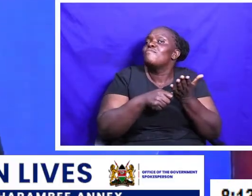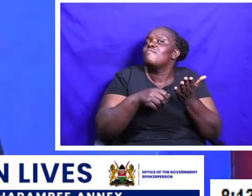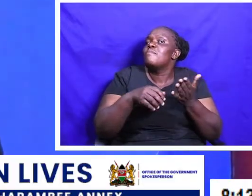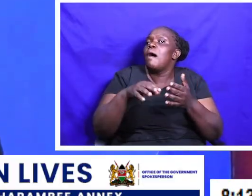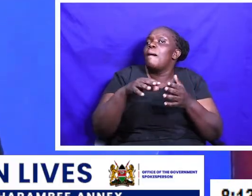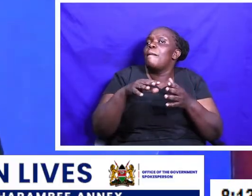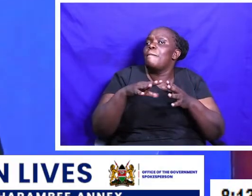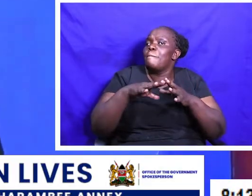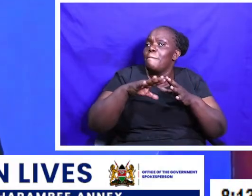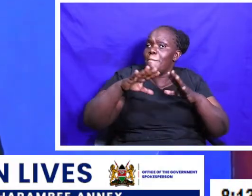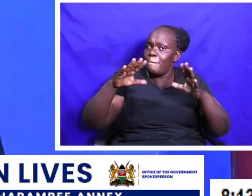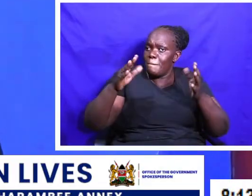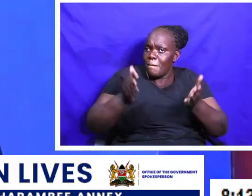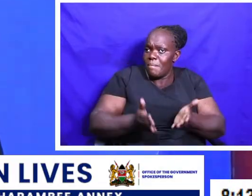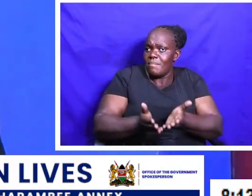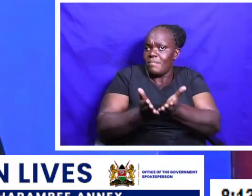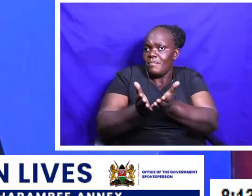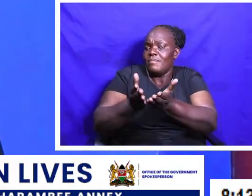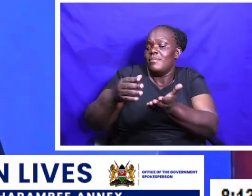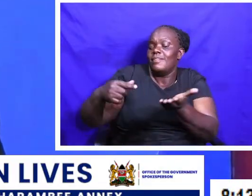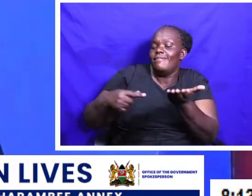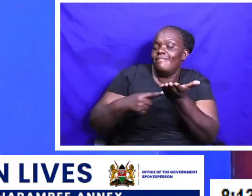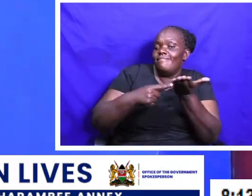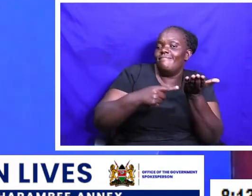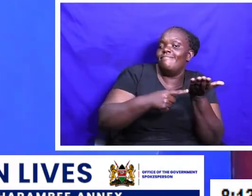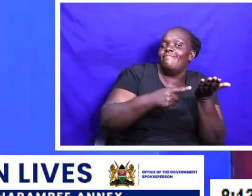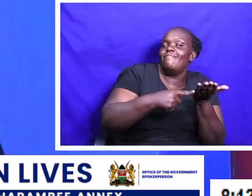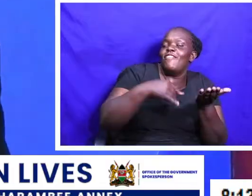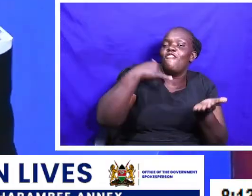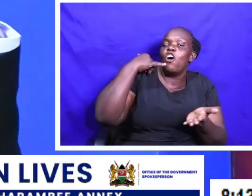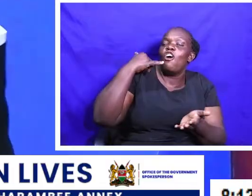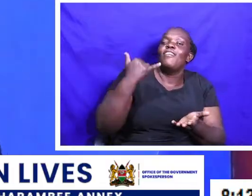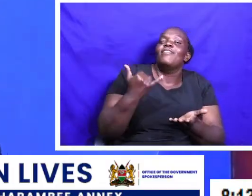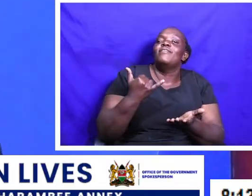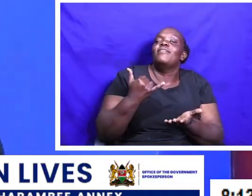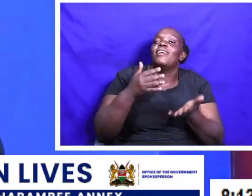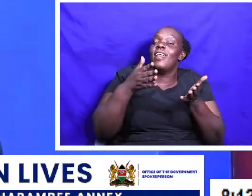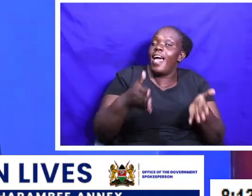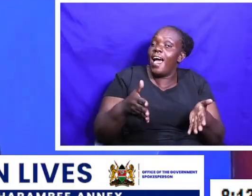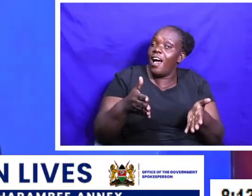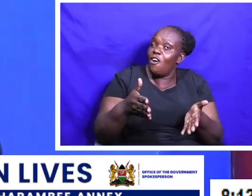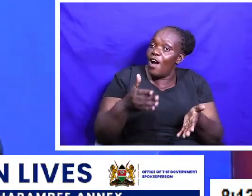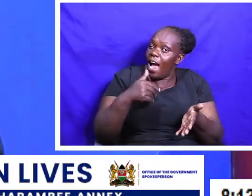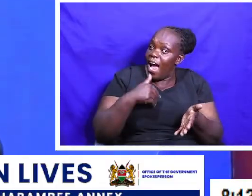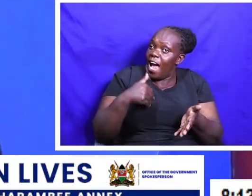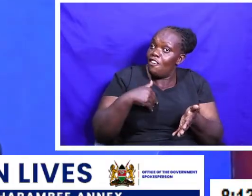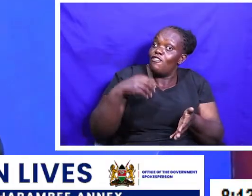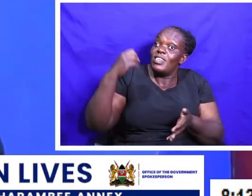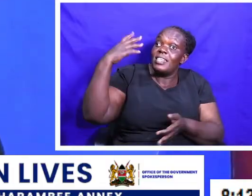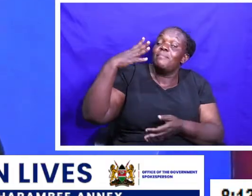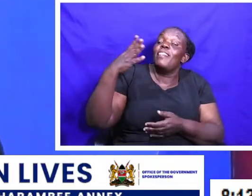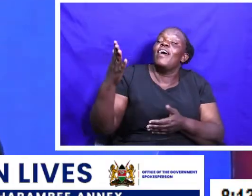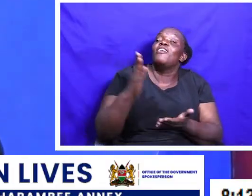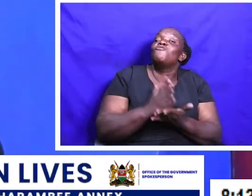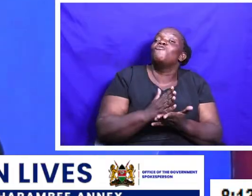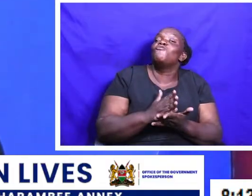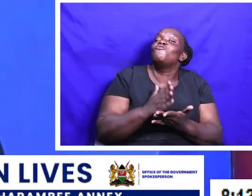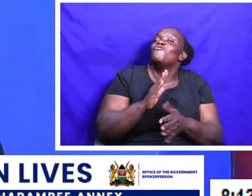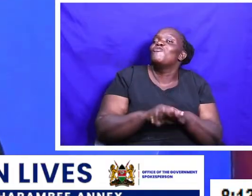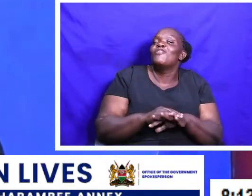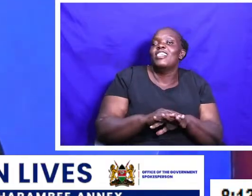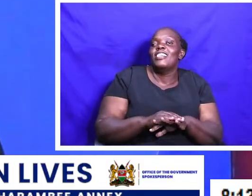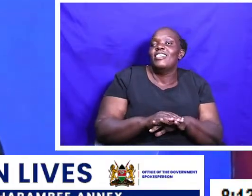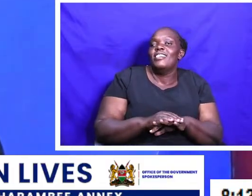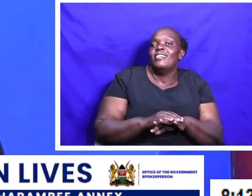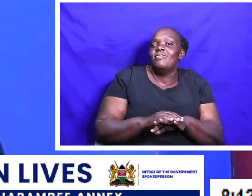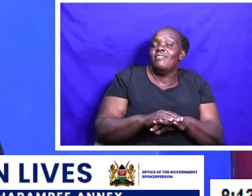the mainland. Really? You take a boat to go and charge your phone. Wow. So now we could do it on the island. So it was a good